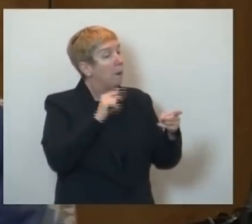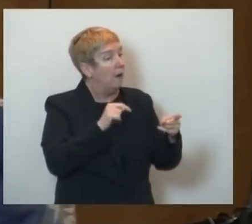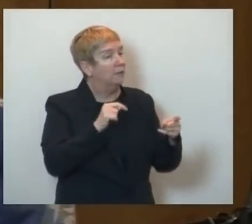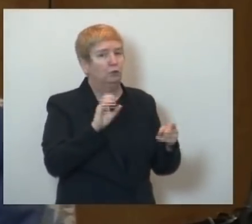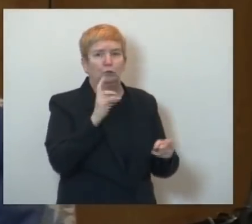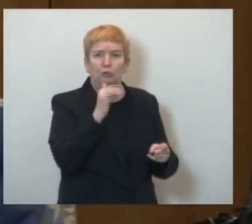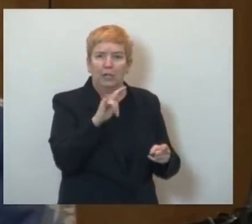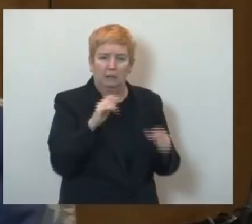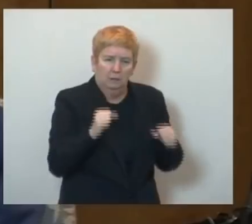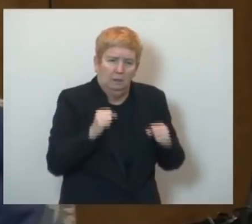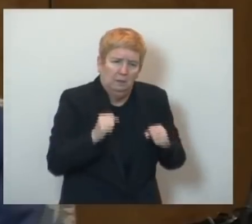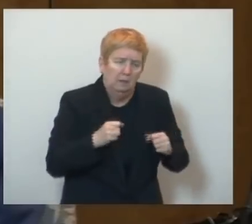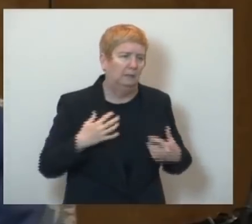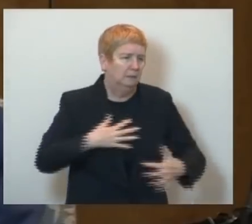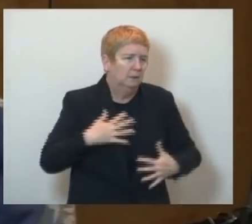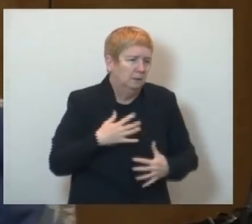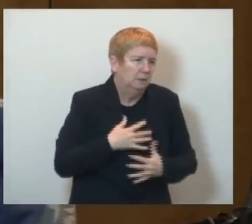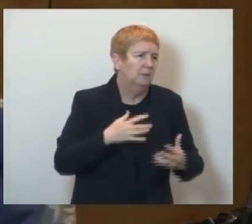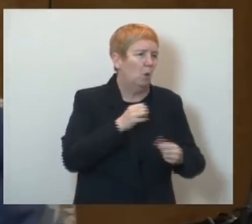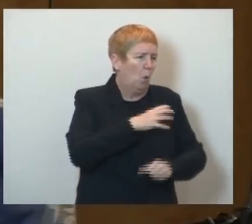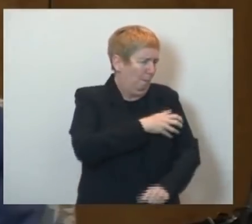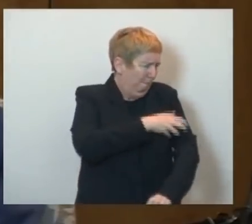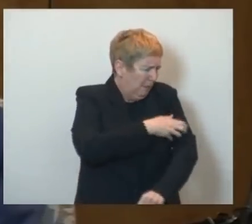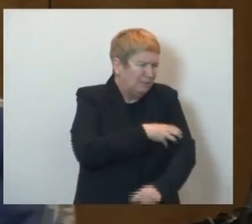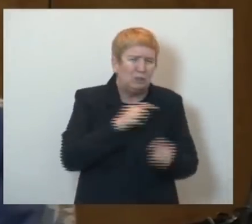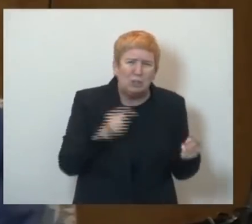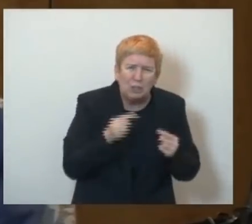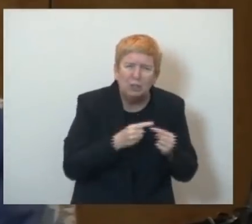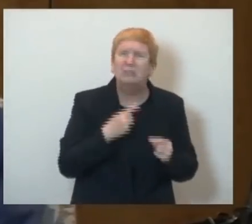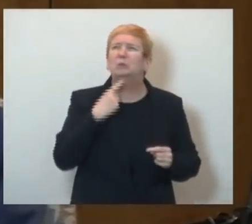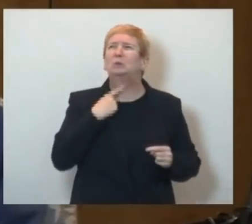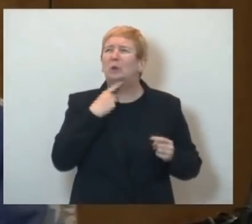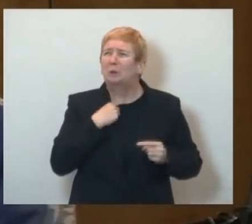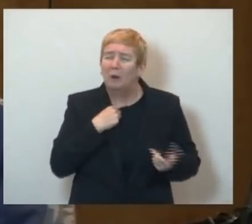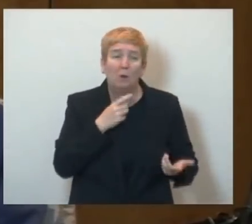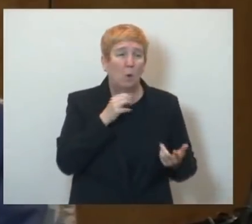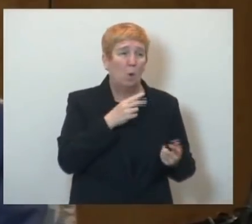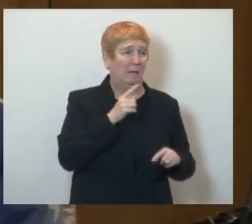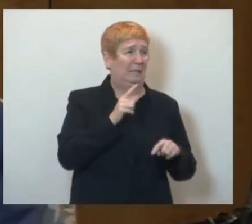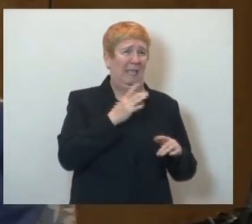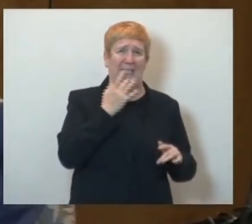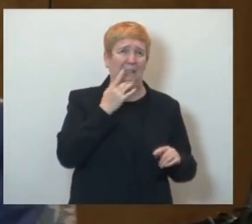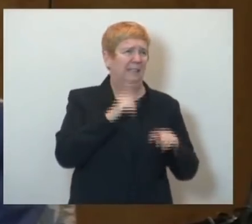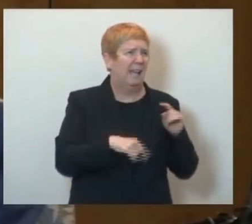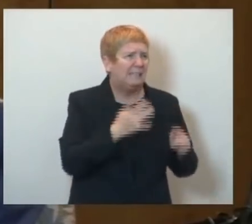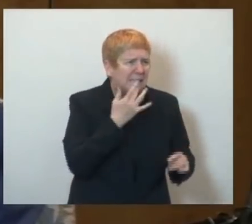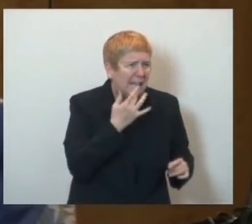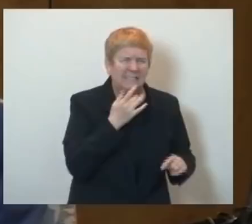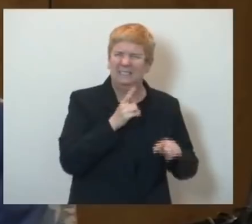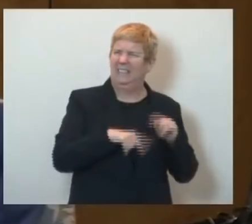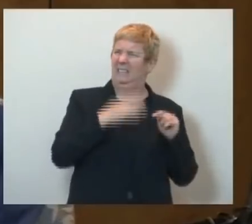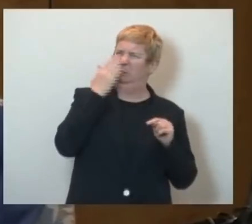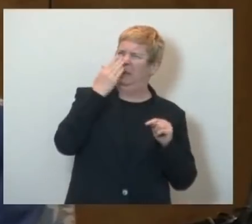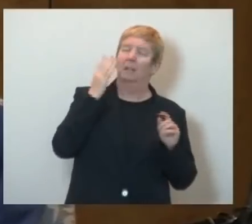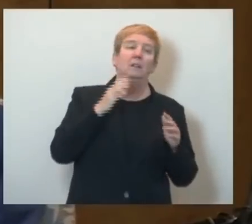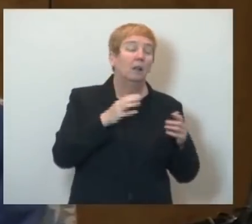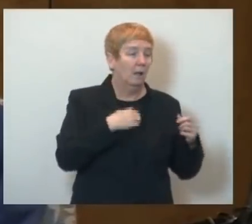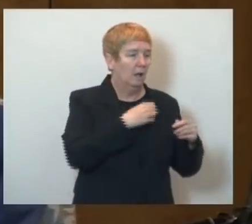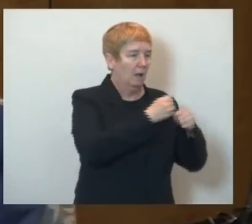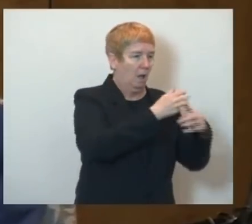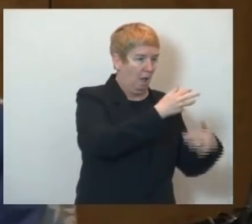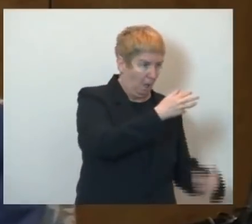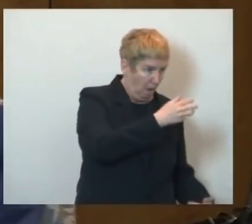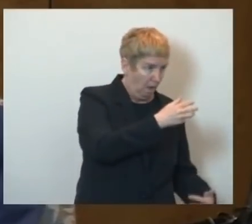or muscle pain or headaches or sore throat and loss of taste or smell, that there are more reasons now and more symptoms to